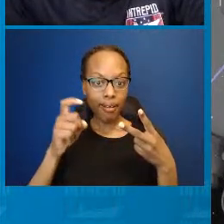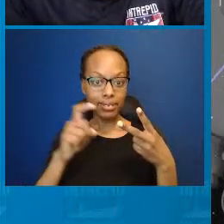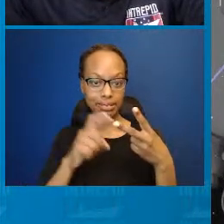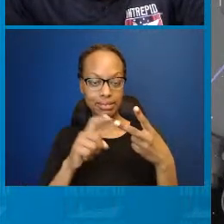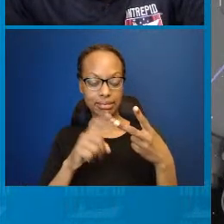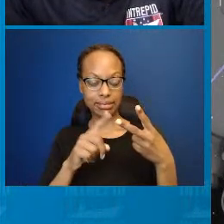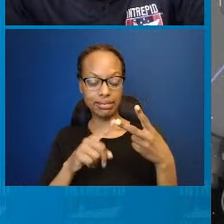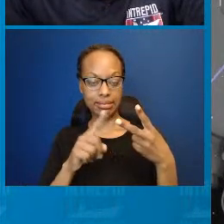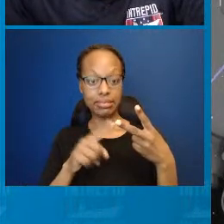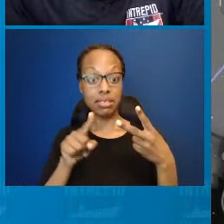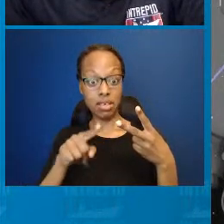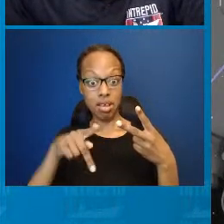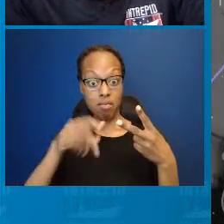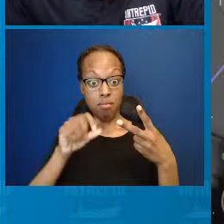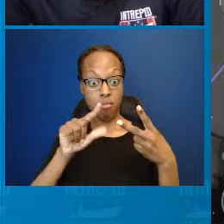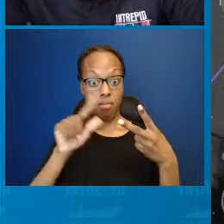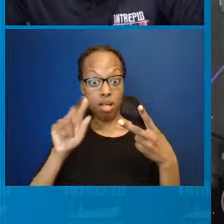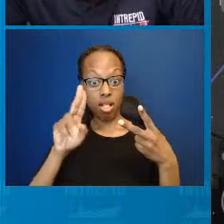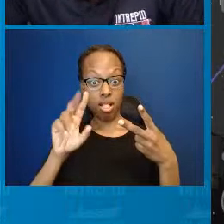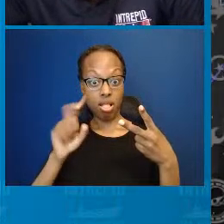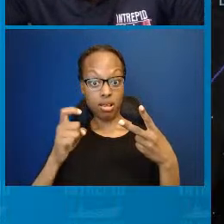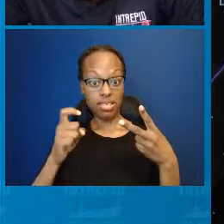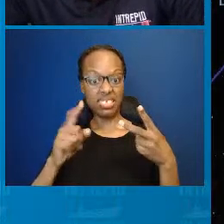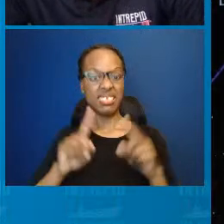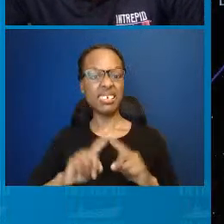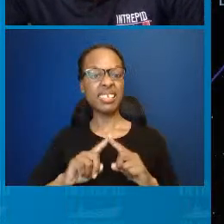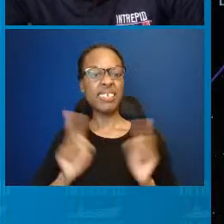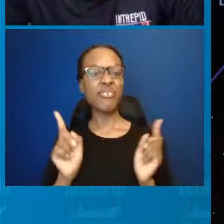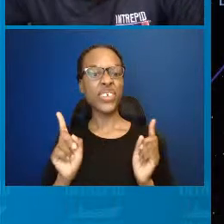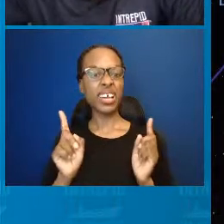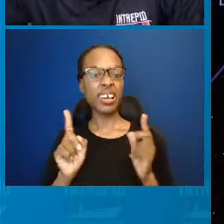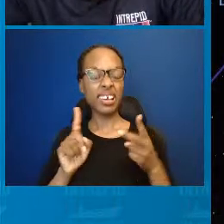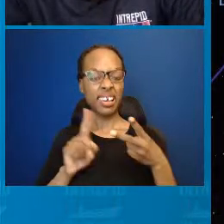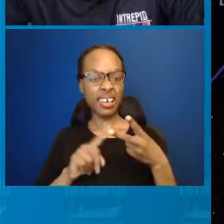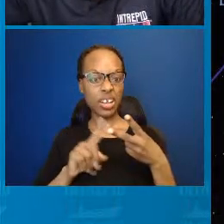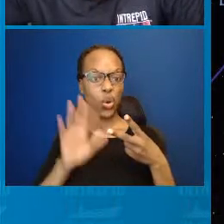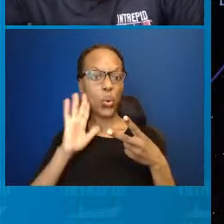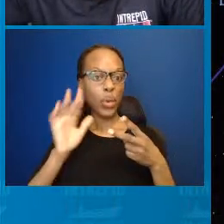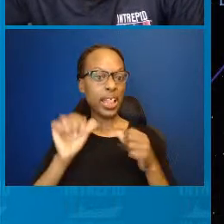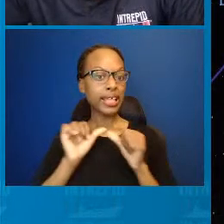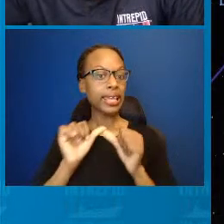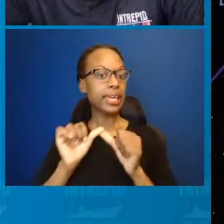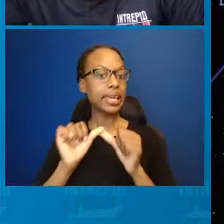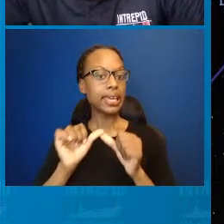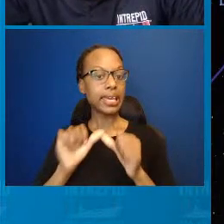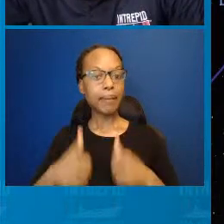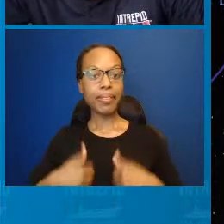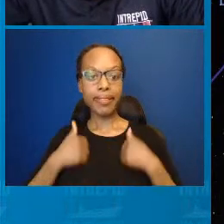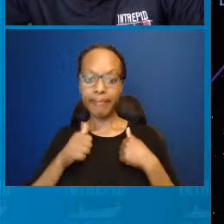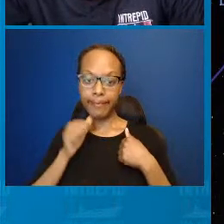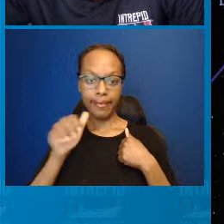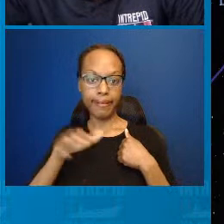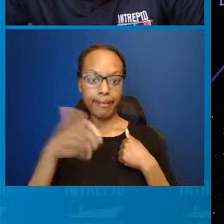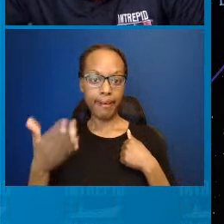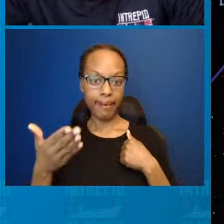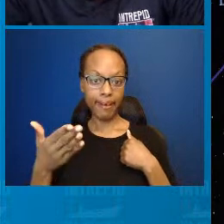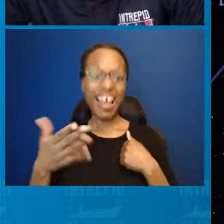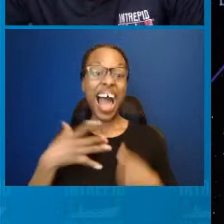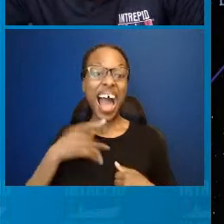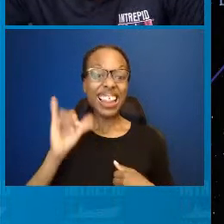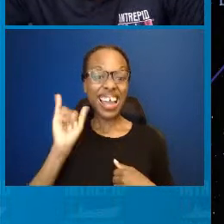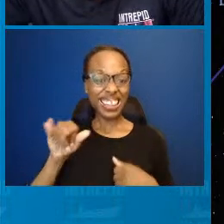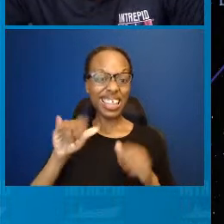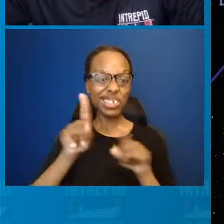Gemini because when we get rid of the pictures, you can really see that it's kind of like two people, like two stick figures, right?